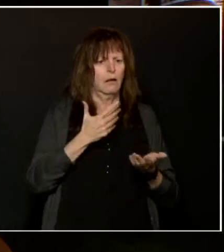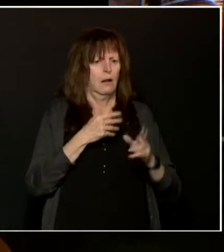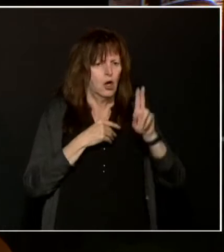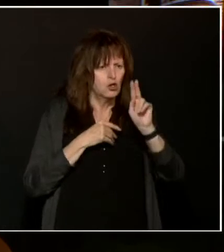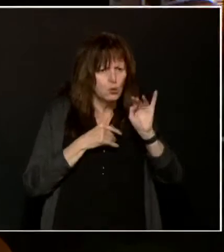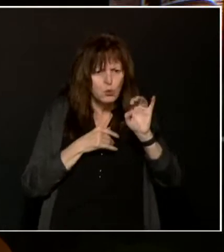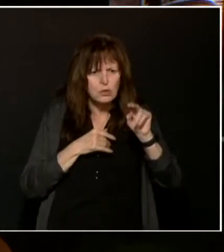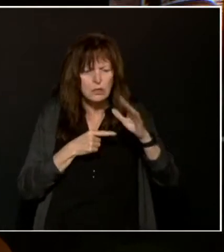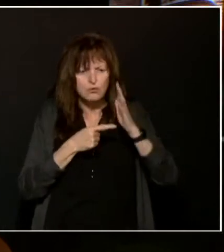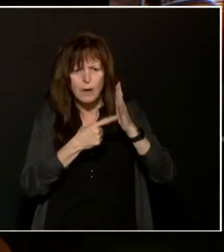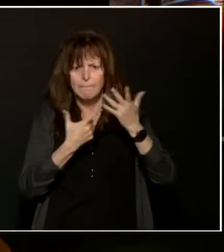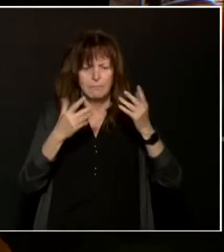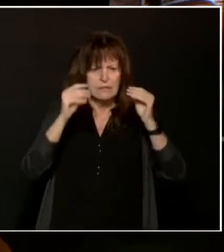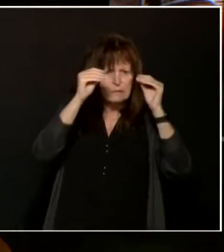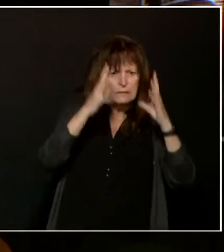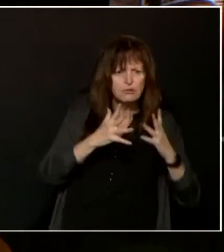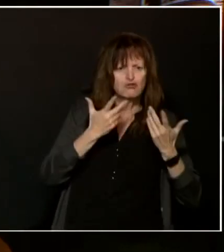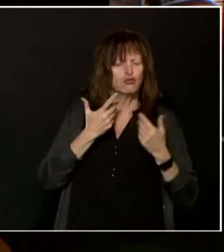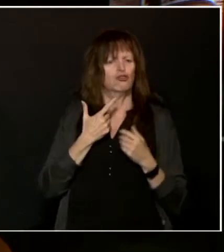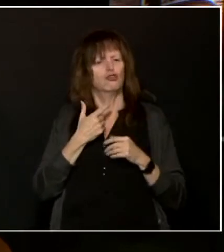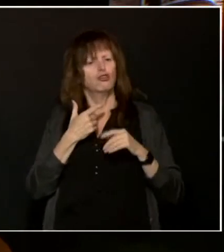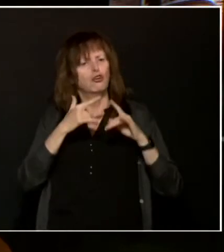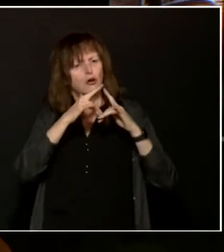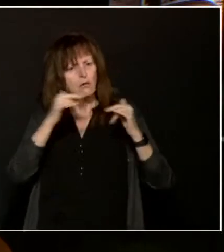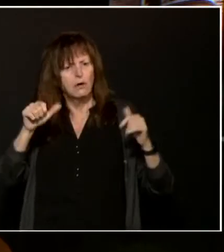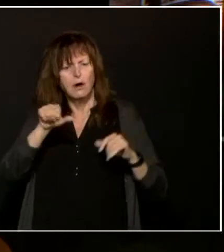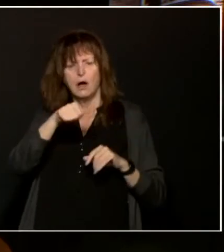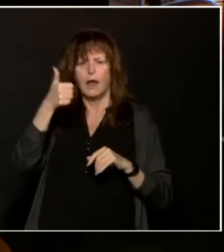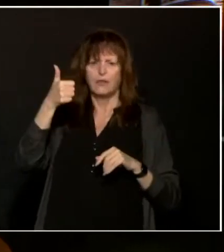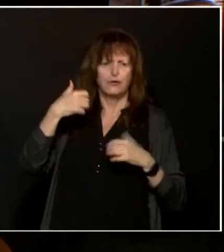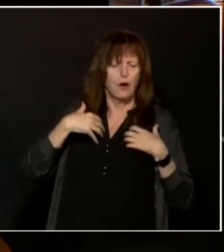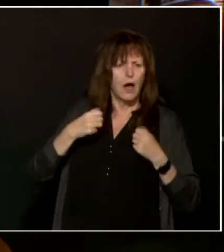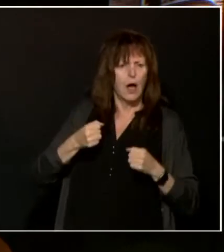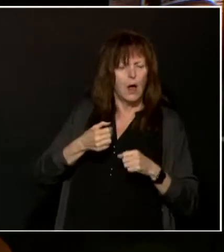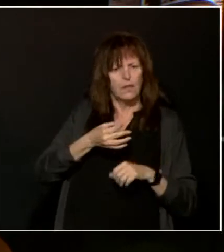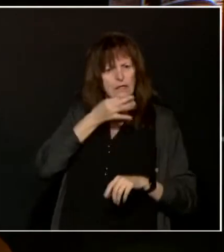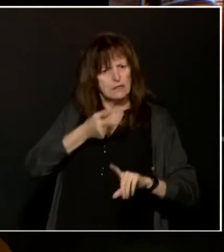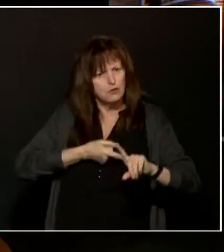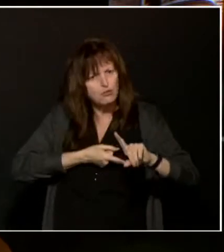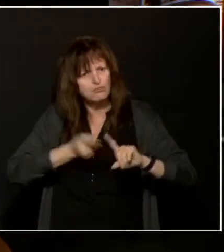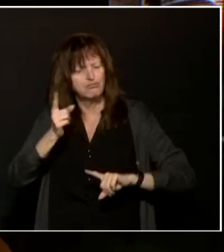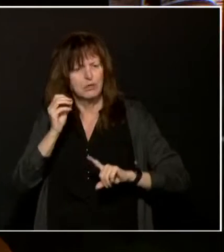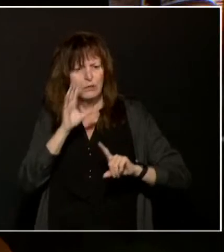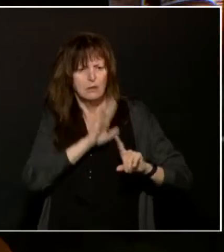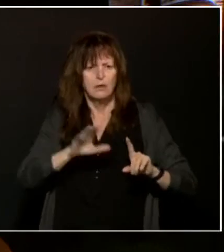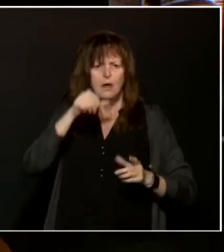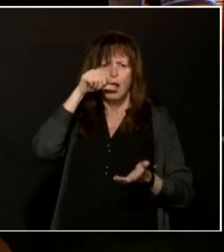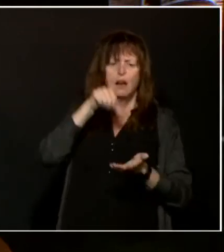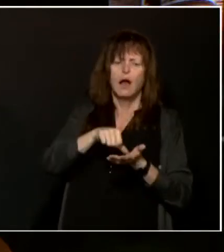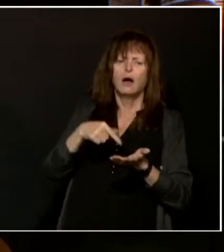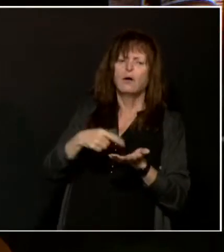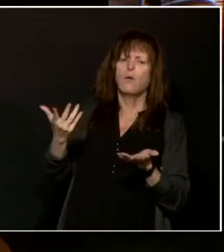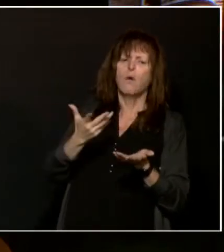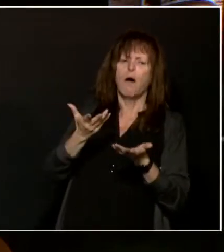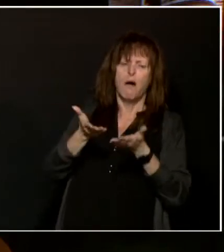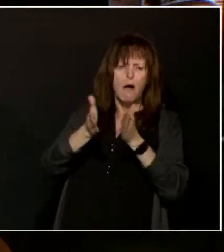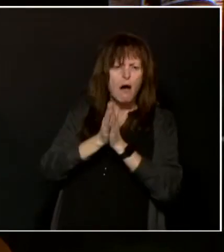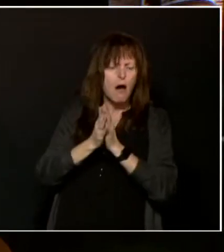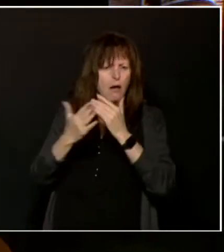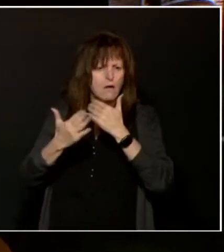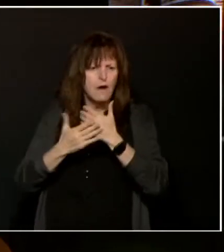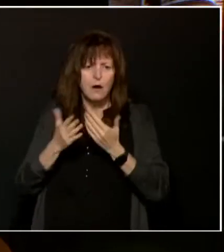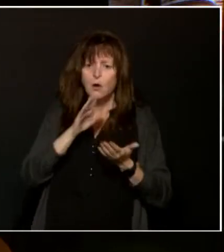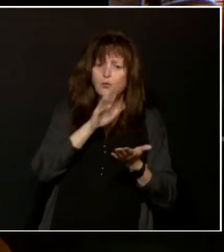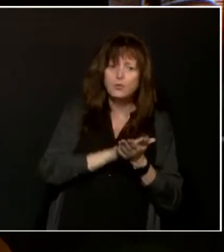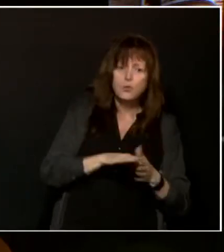other health experts across the province, asking for their advice on reopening schools with a number of